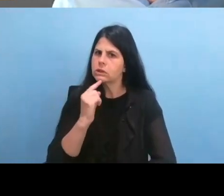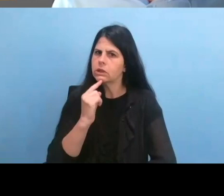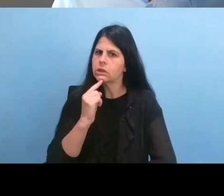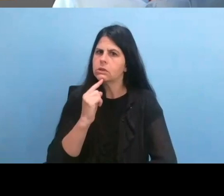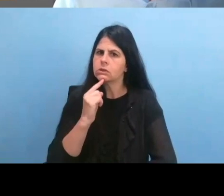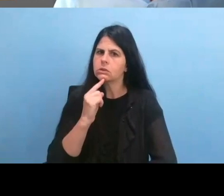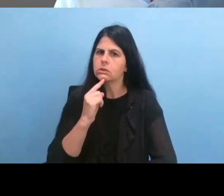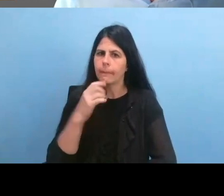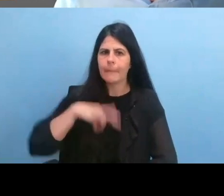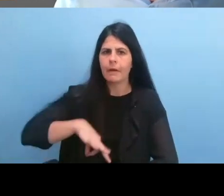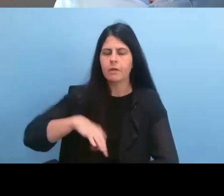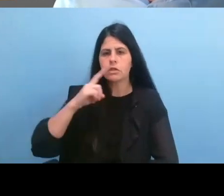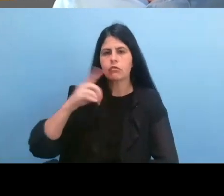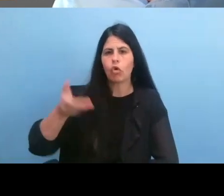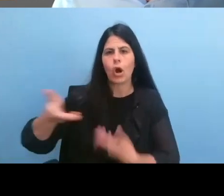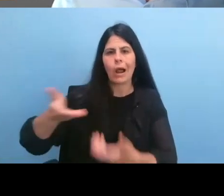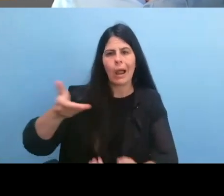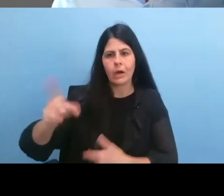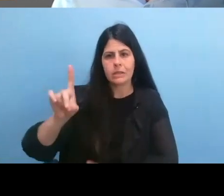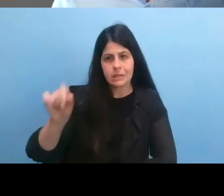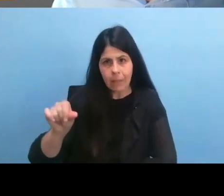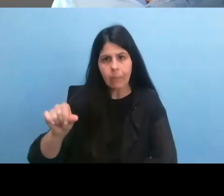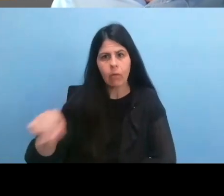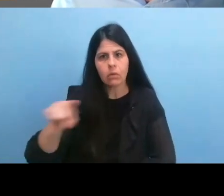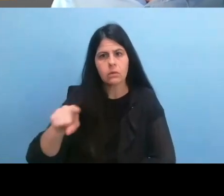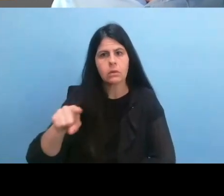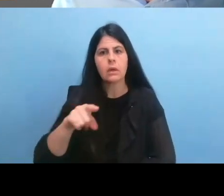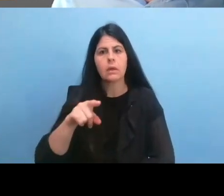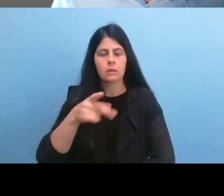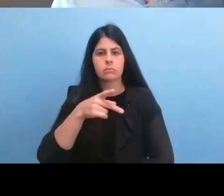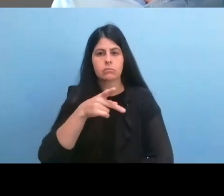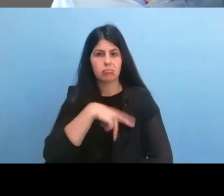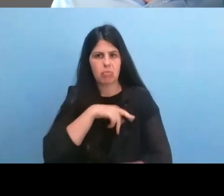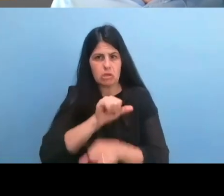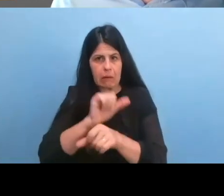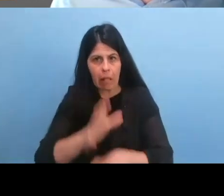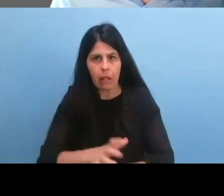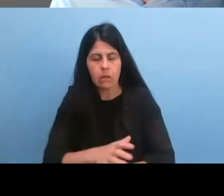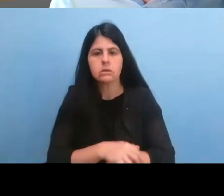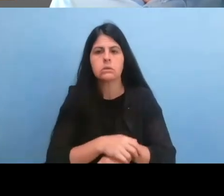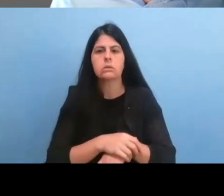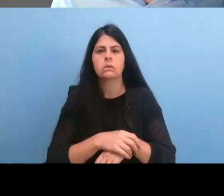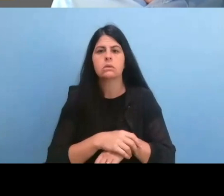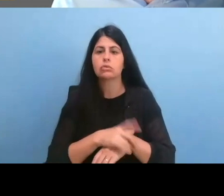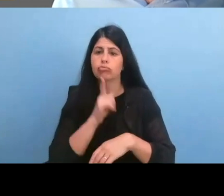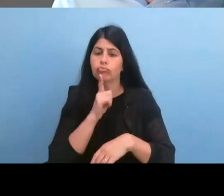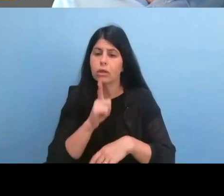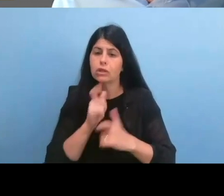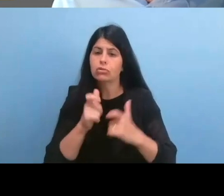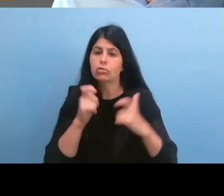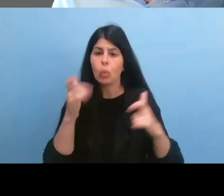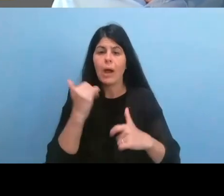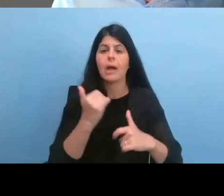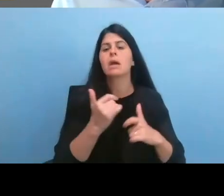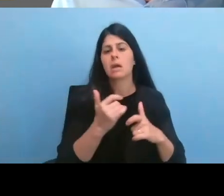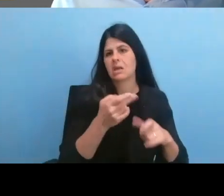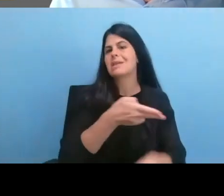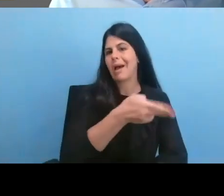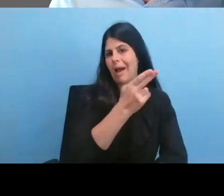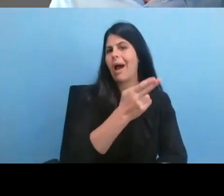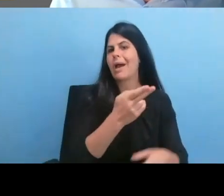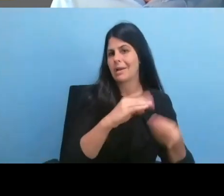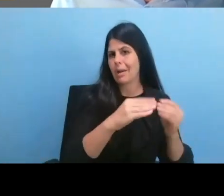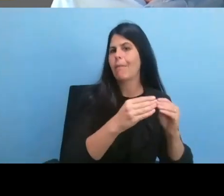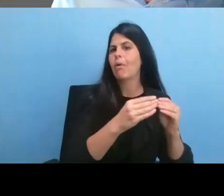personnel. Normalizing the disabled experience is huge, especially because of the high proportion of patients that will have or do